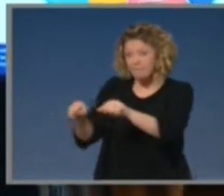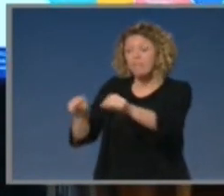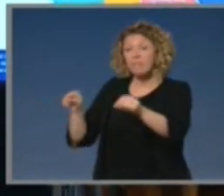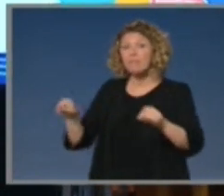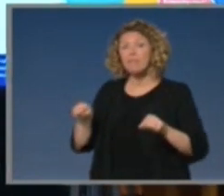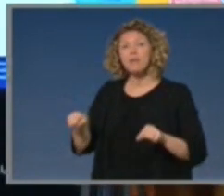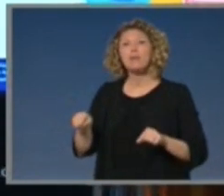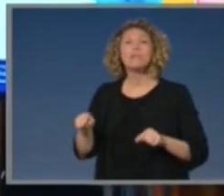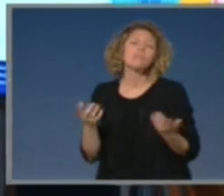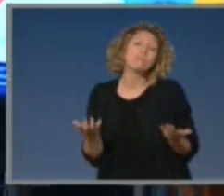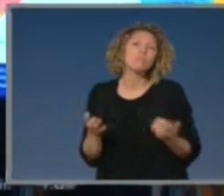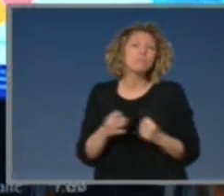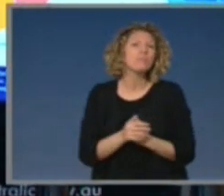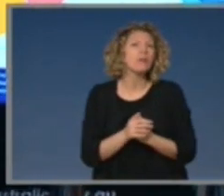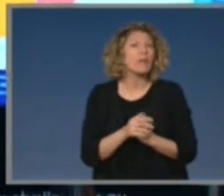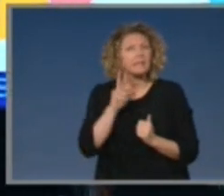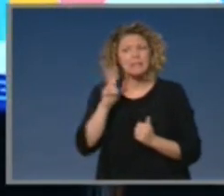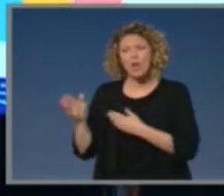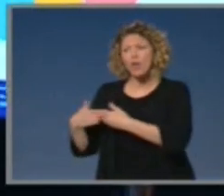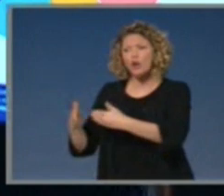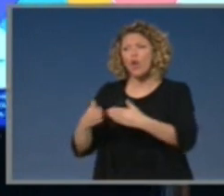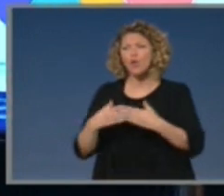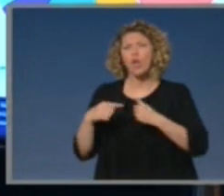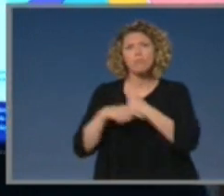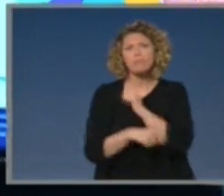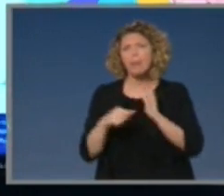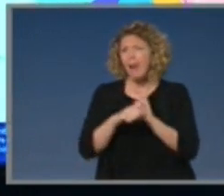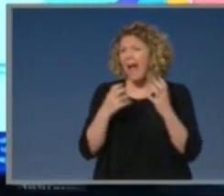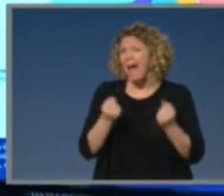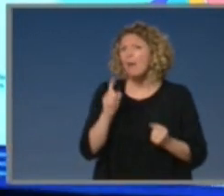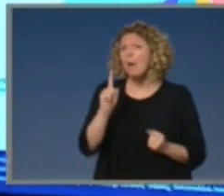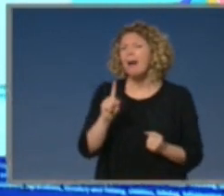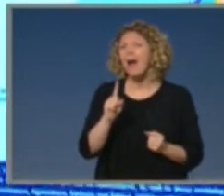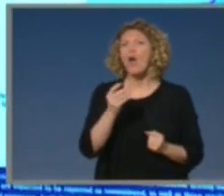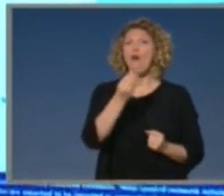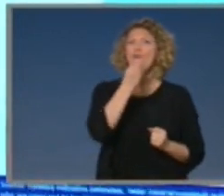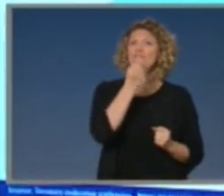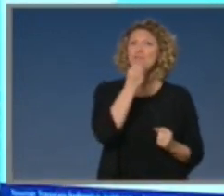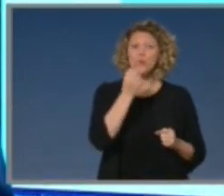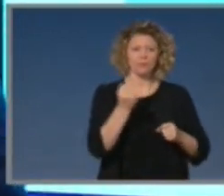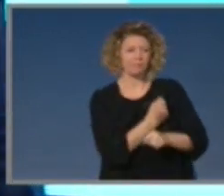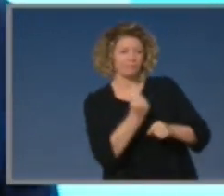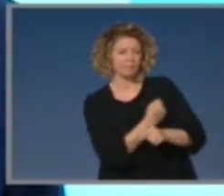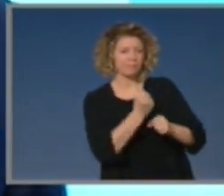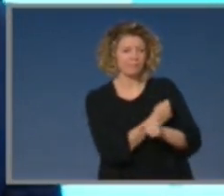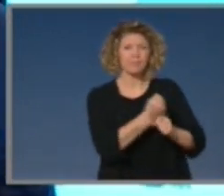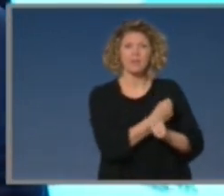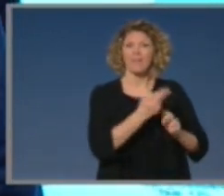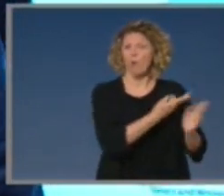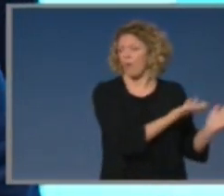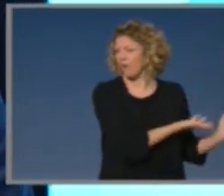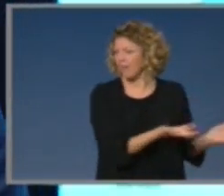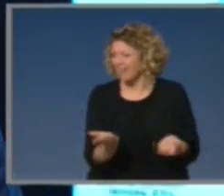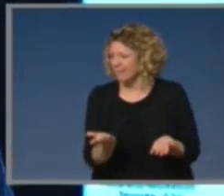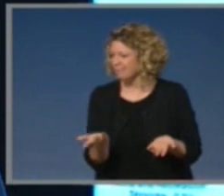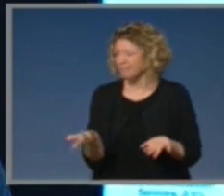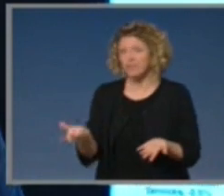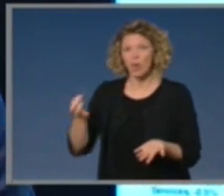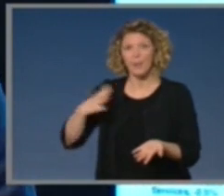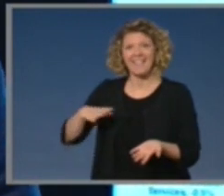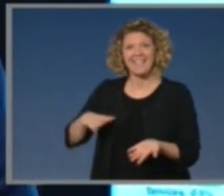these are first-round effects, but it is the effect on food supply. And so we have in the agricultural sector at the moment some welcome